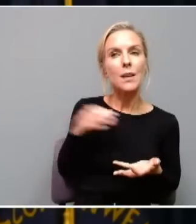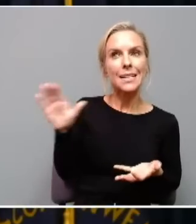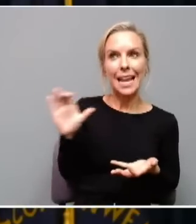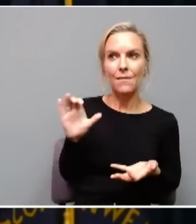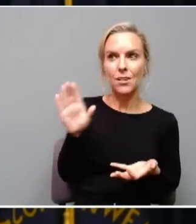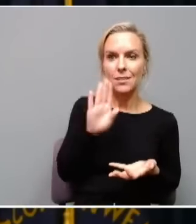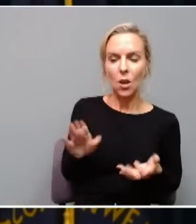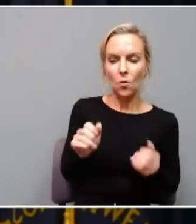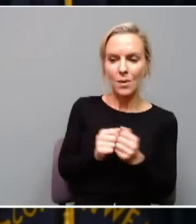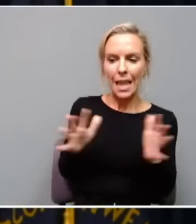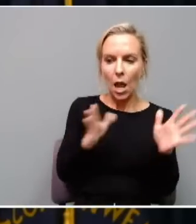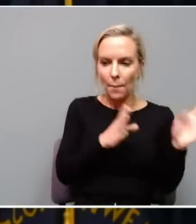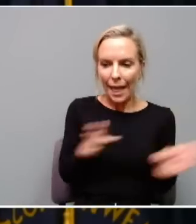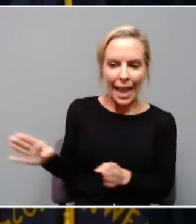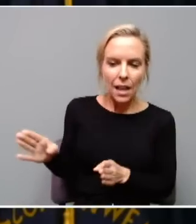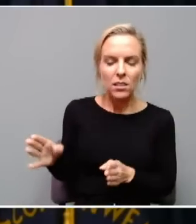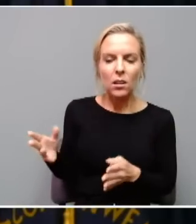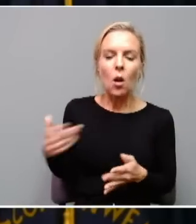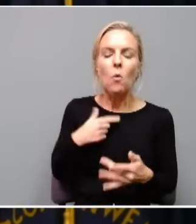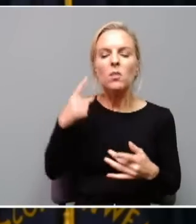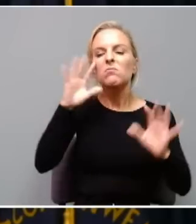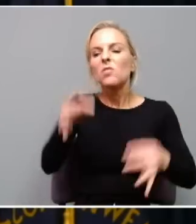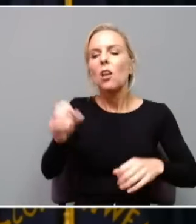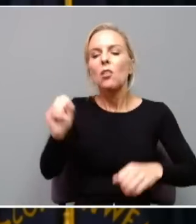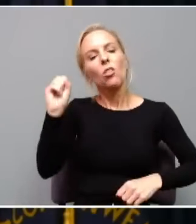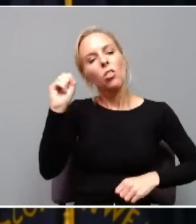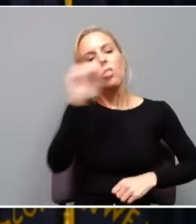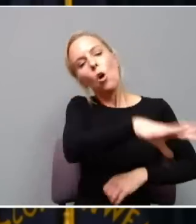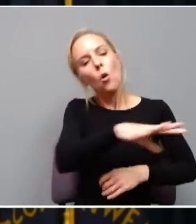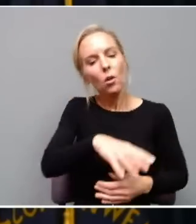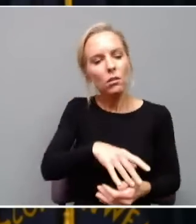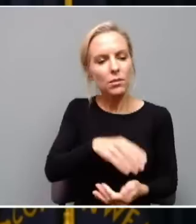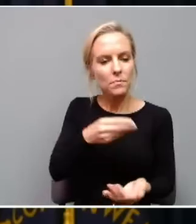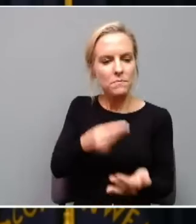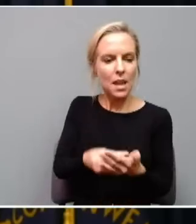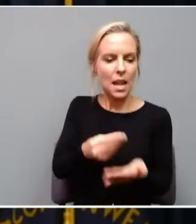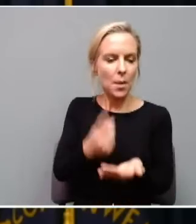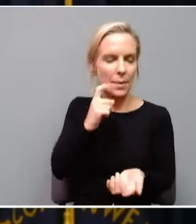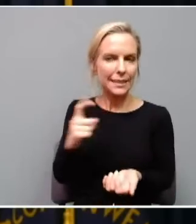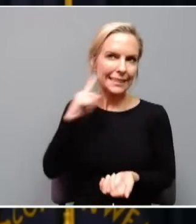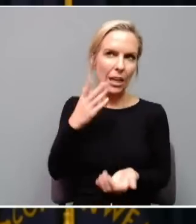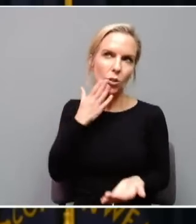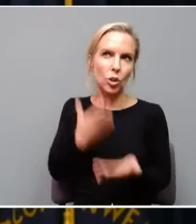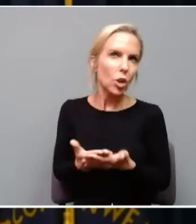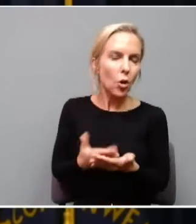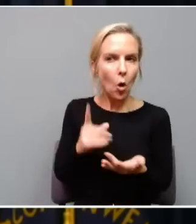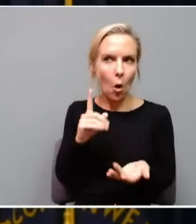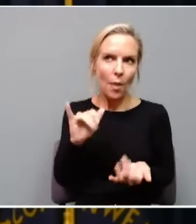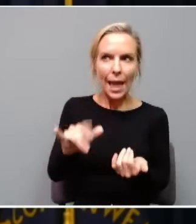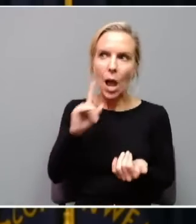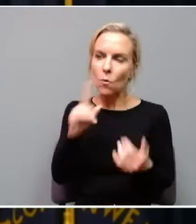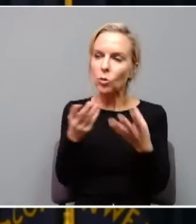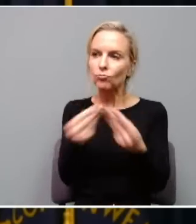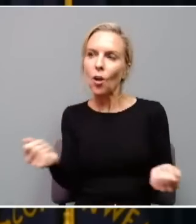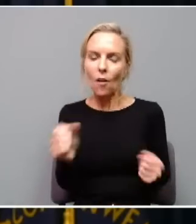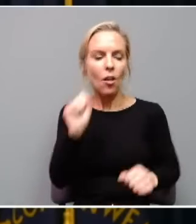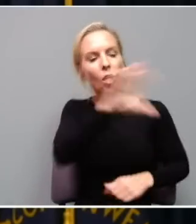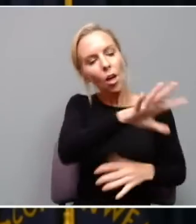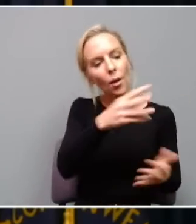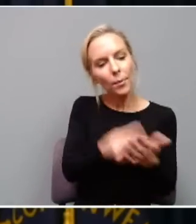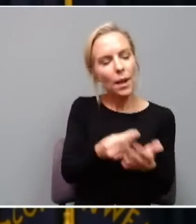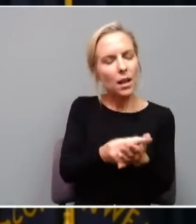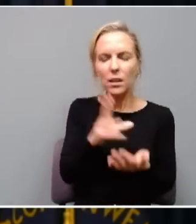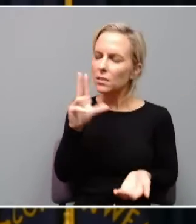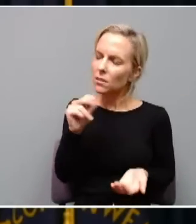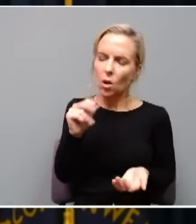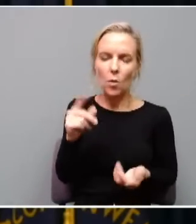plan is just to throw something out there because it sounds good or because we think that it ought to be